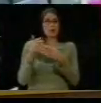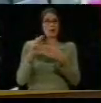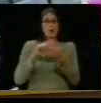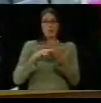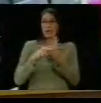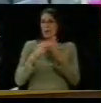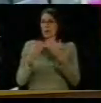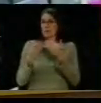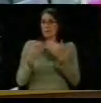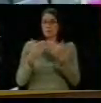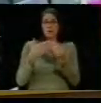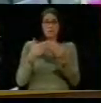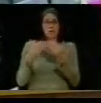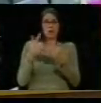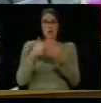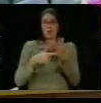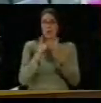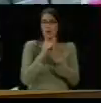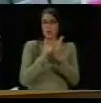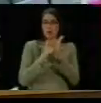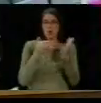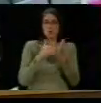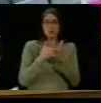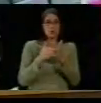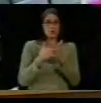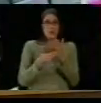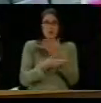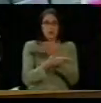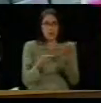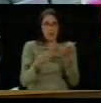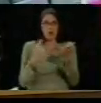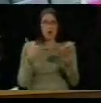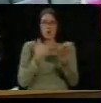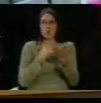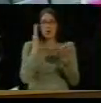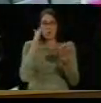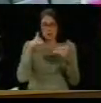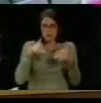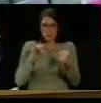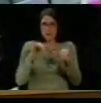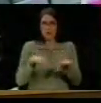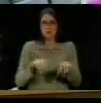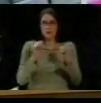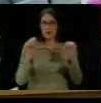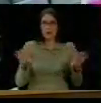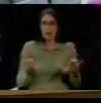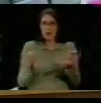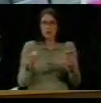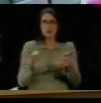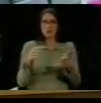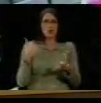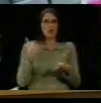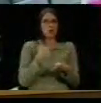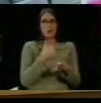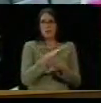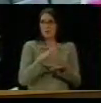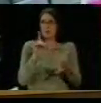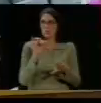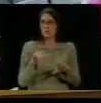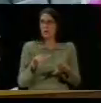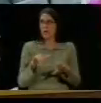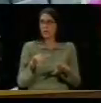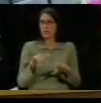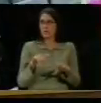difference what kind of lawsuits out there. We're still going to take action on it. We don't do that. We